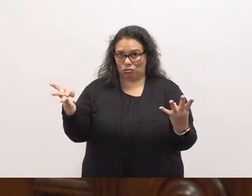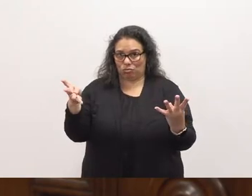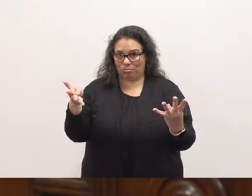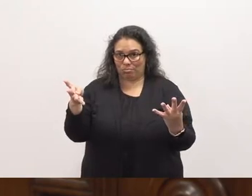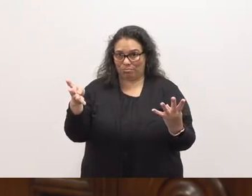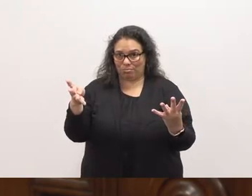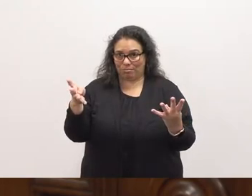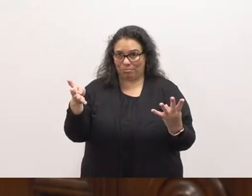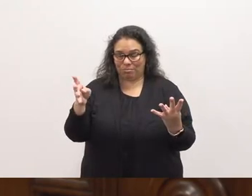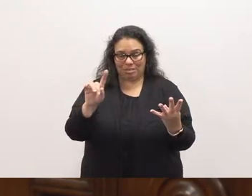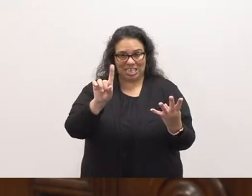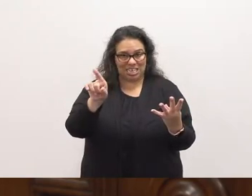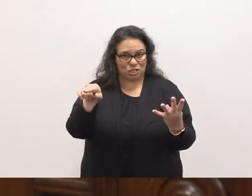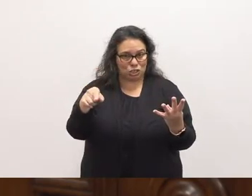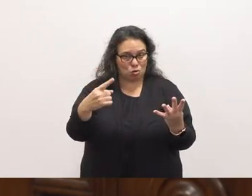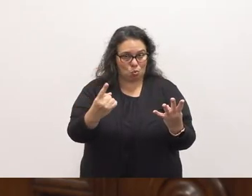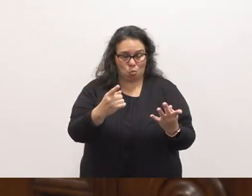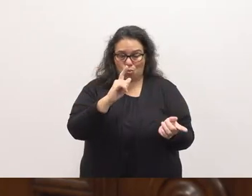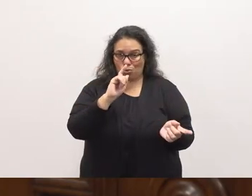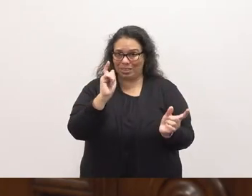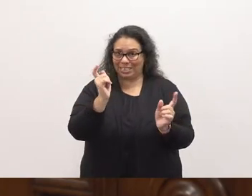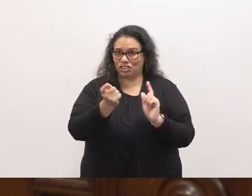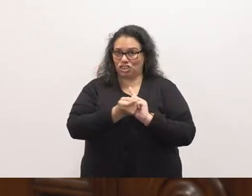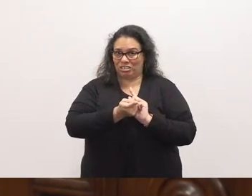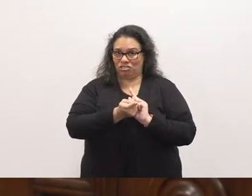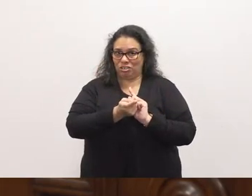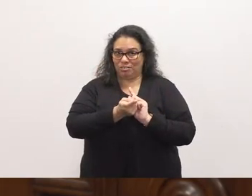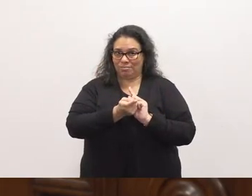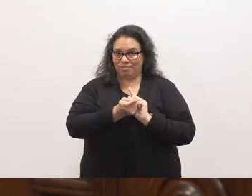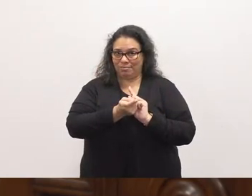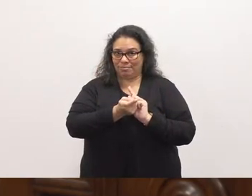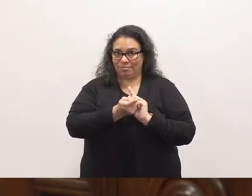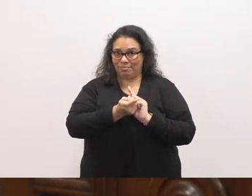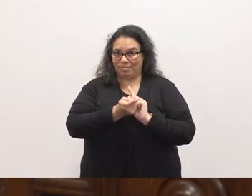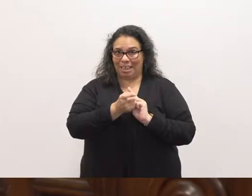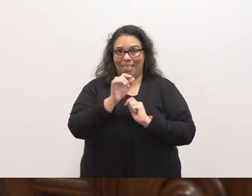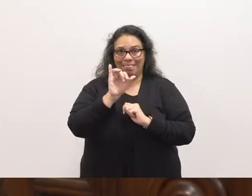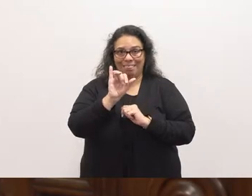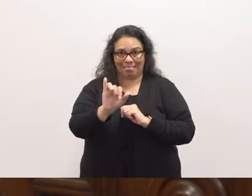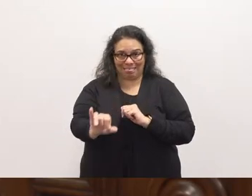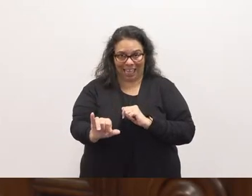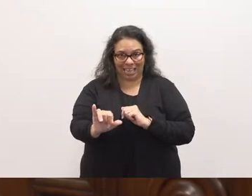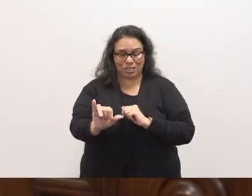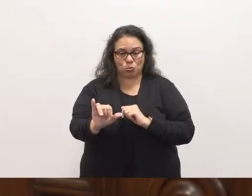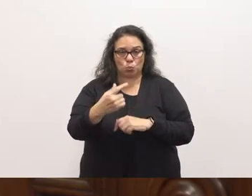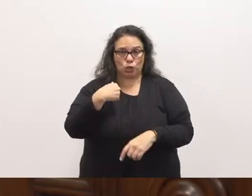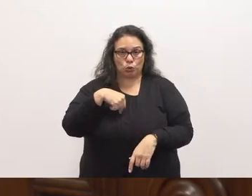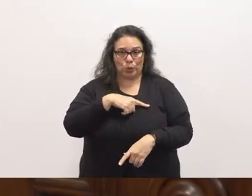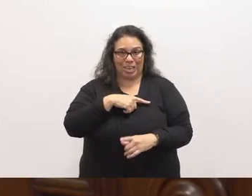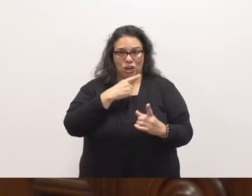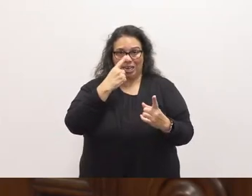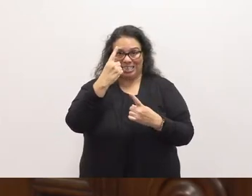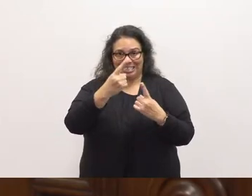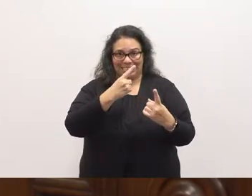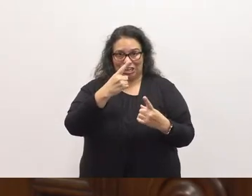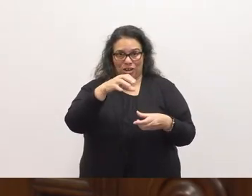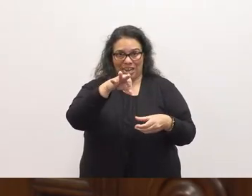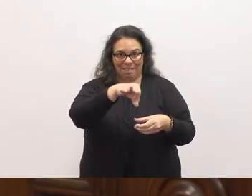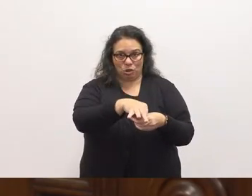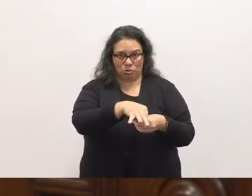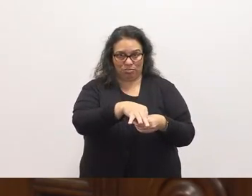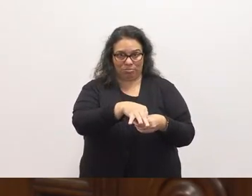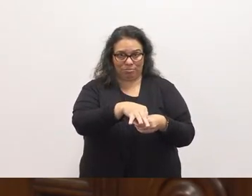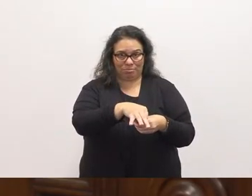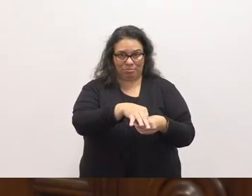And so those are the only changes. And so that's what we should be considering with this vote, not